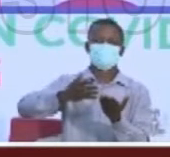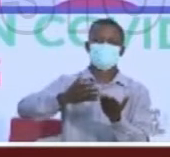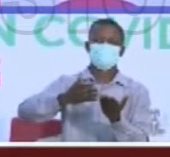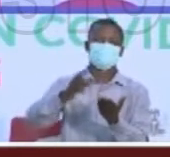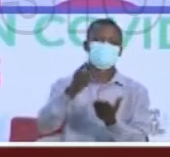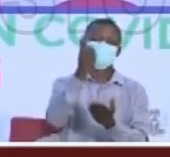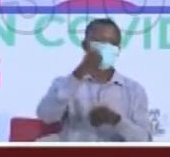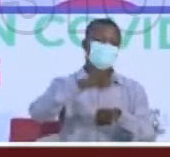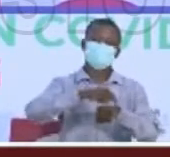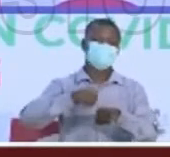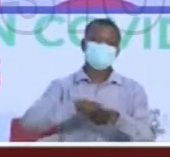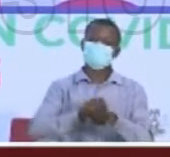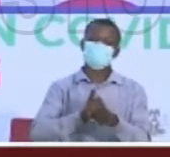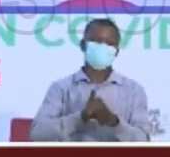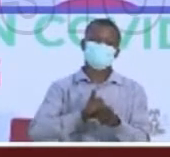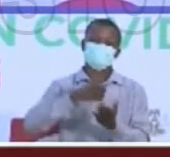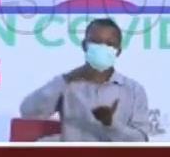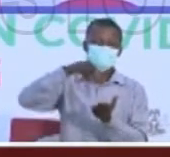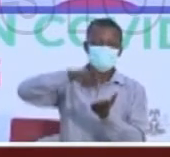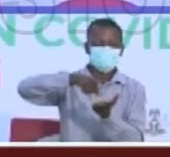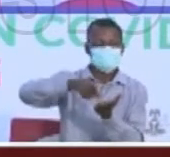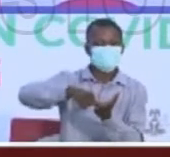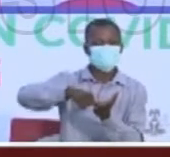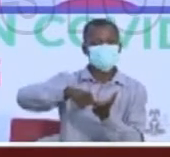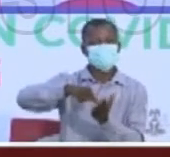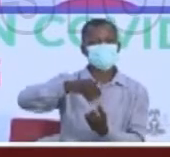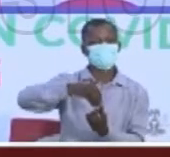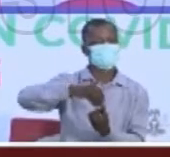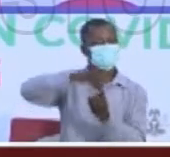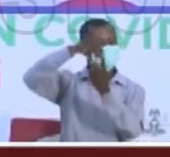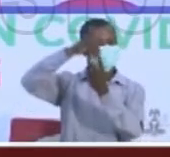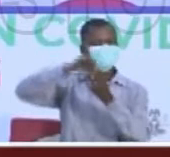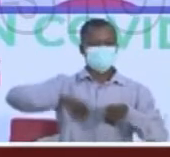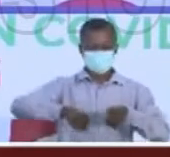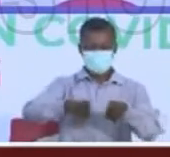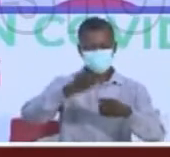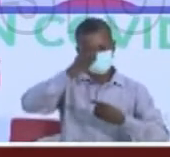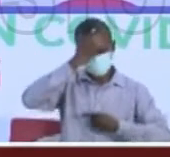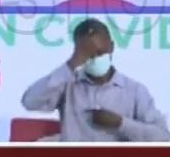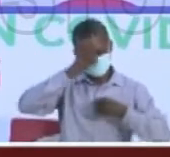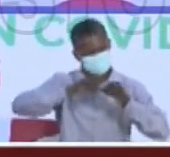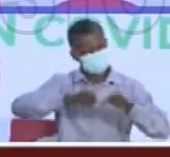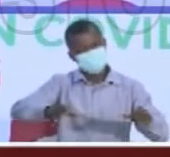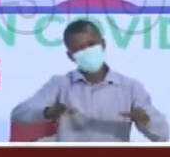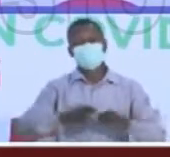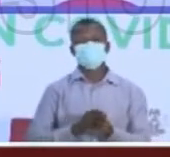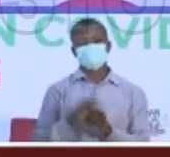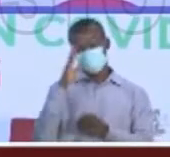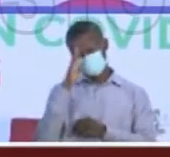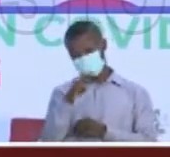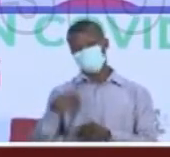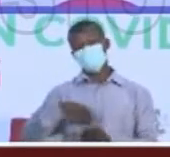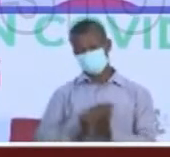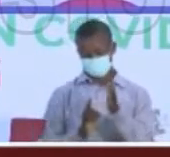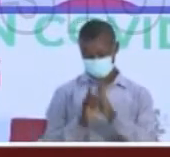we're holding elections of this significance during a pandemic. Therefore, we've developed these guidelines